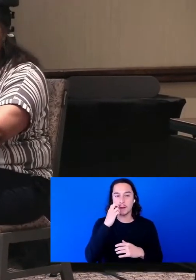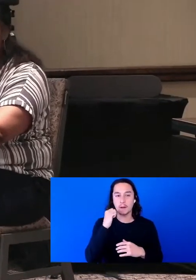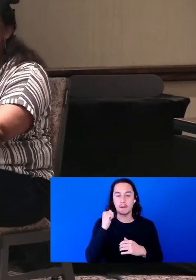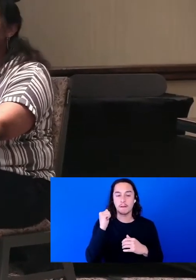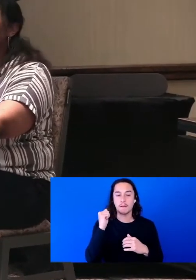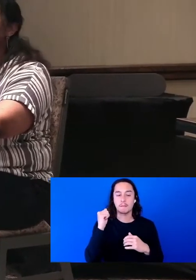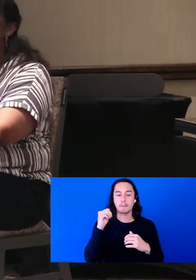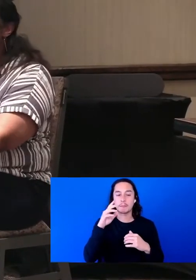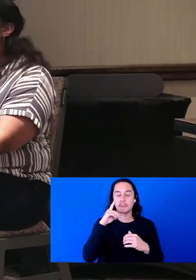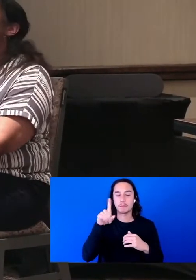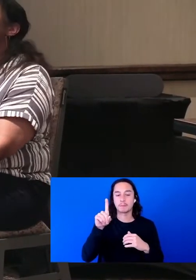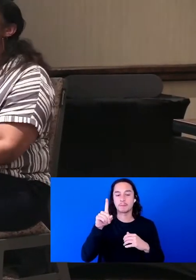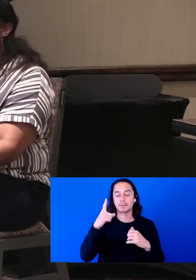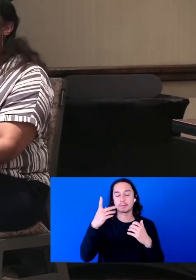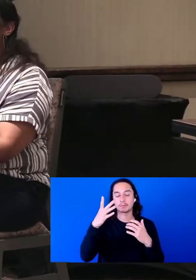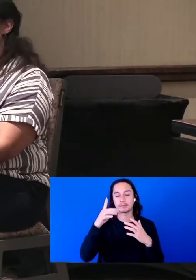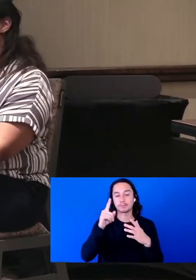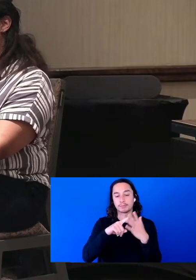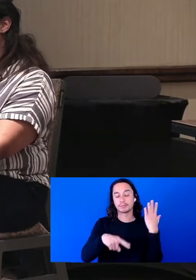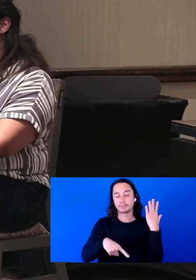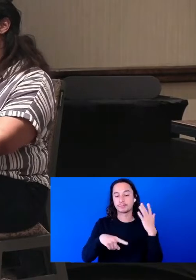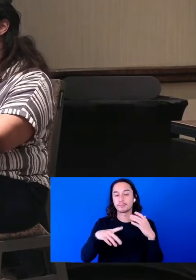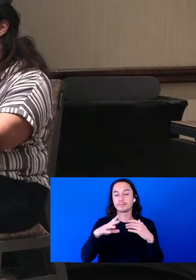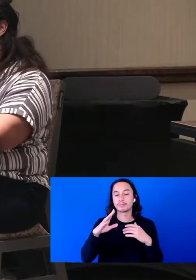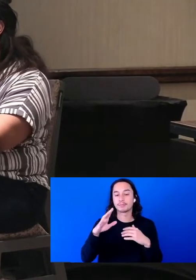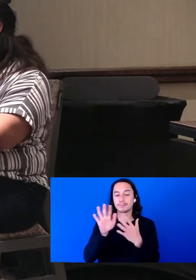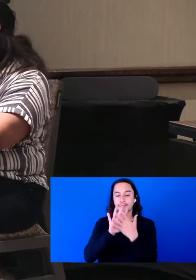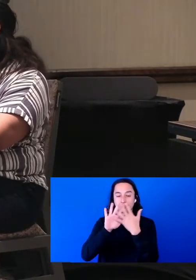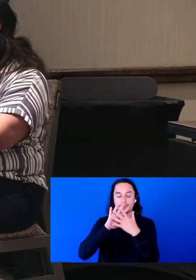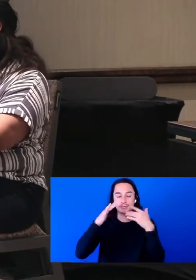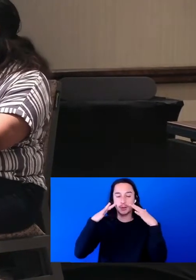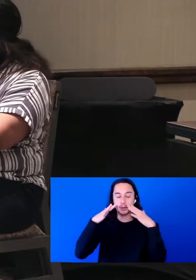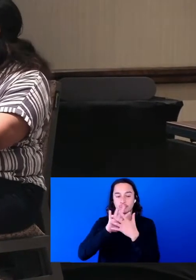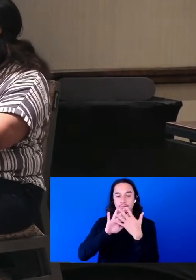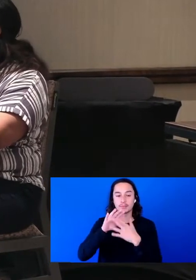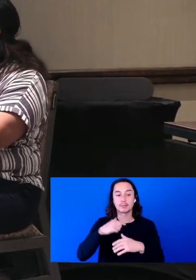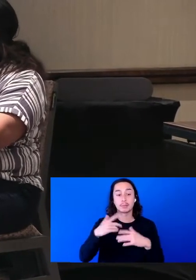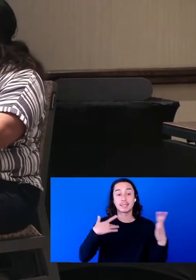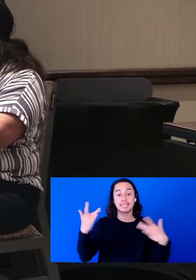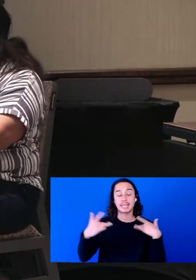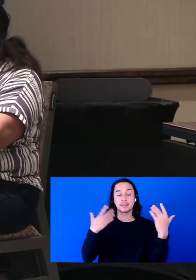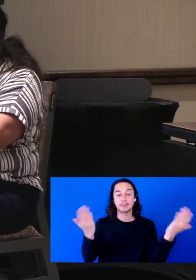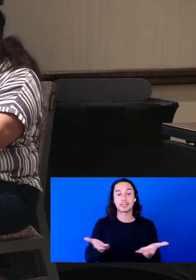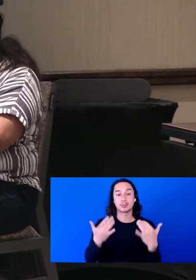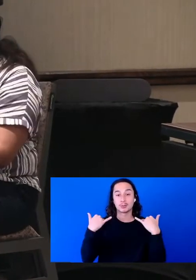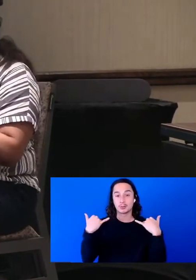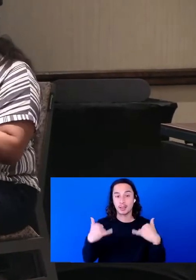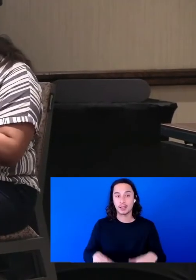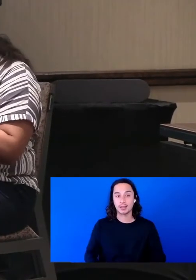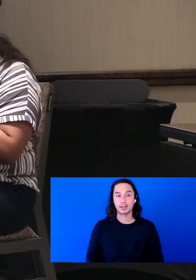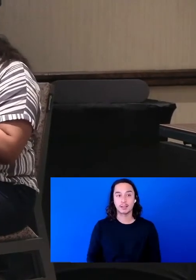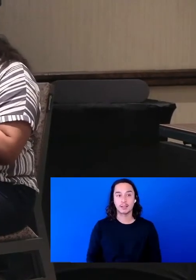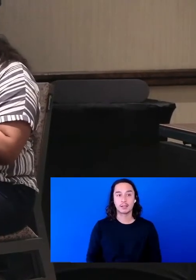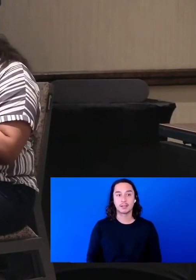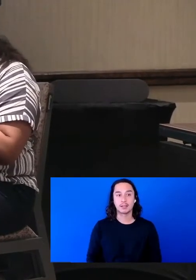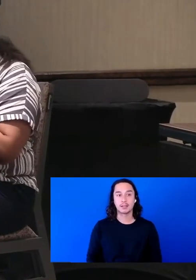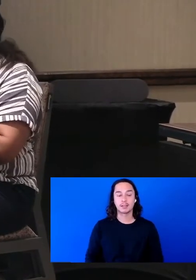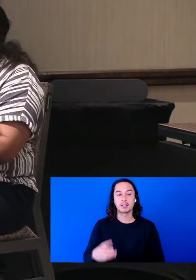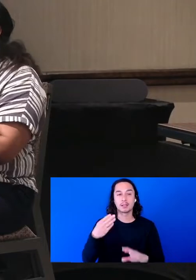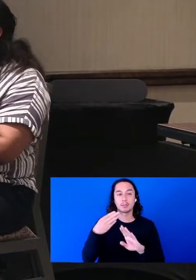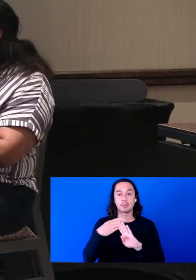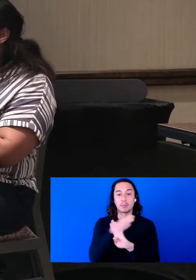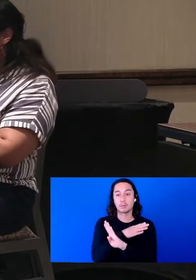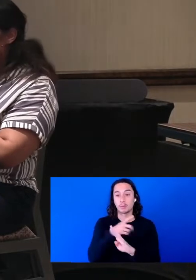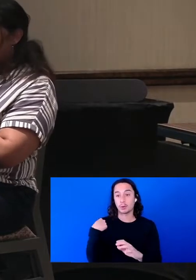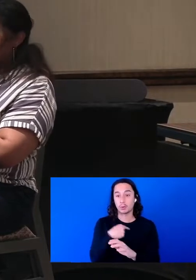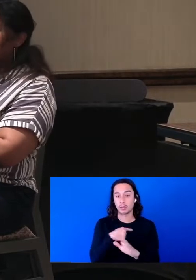theater artist. And I am so, so excited to be here today talking to you, Adin Mansour and Ruby Gable. Before we get into what I'm